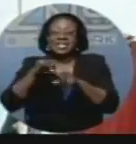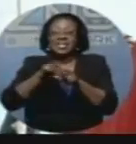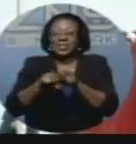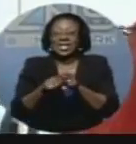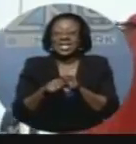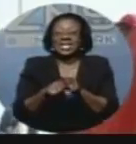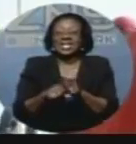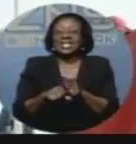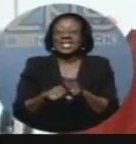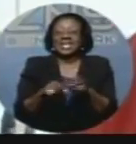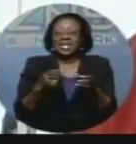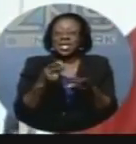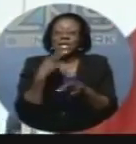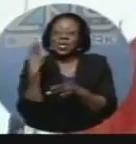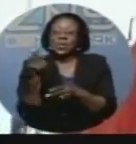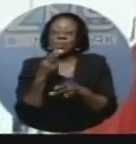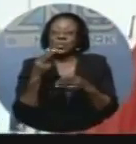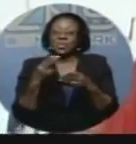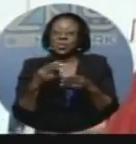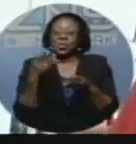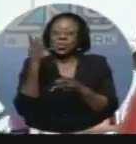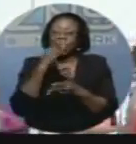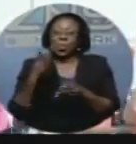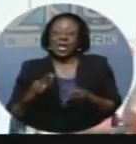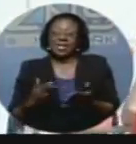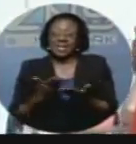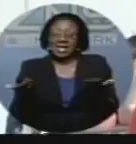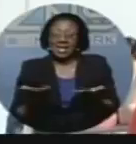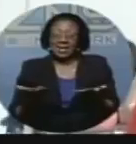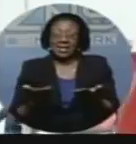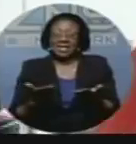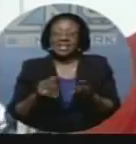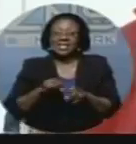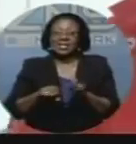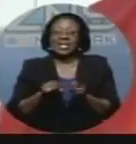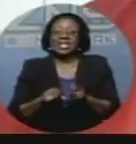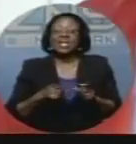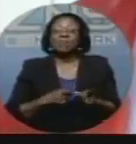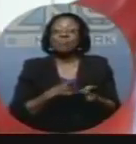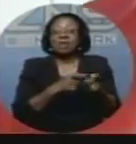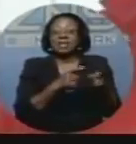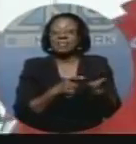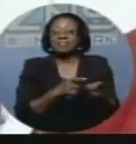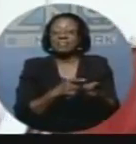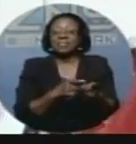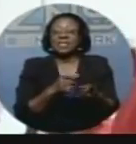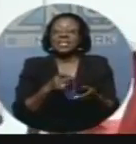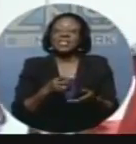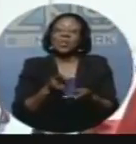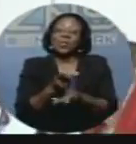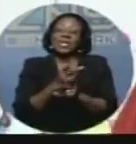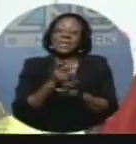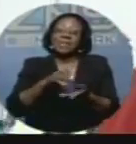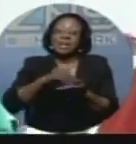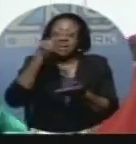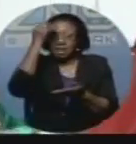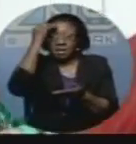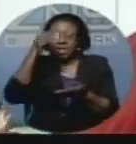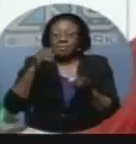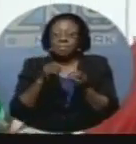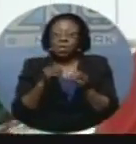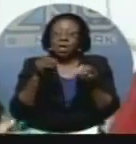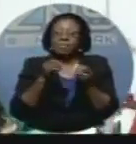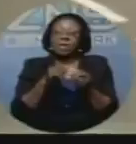get acclimatized. His body could get acclimatized to the idea of running. So we keep learning more and more about